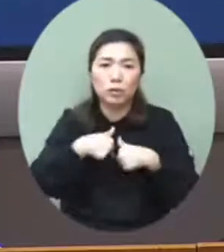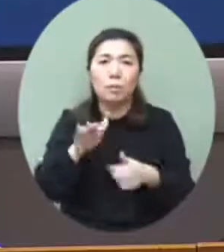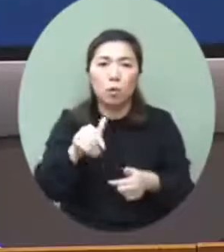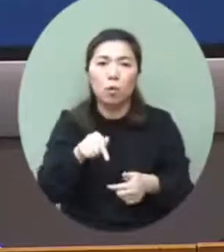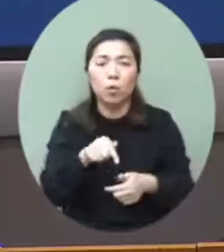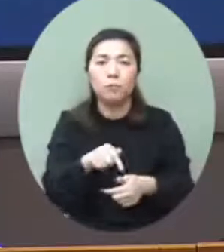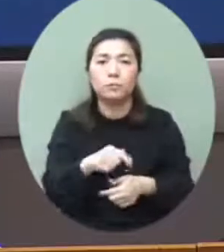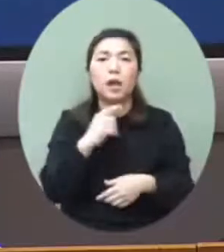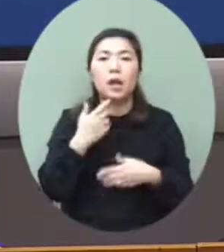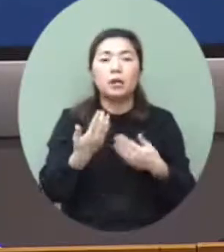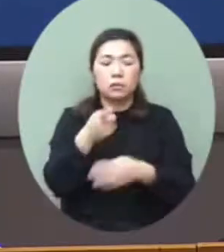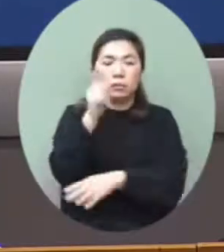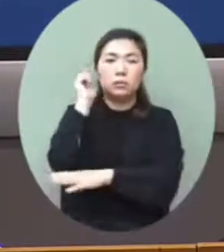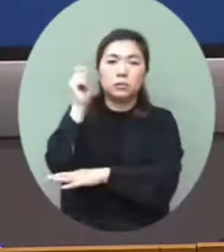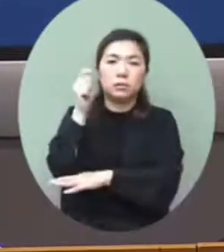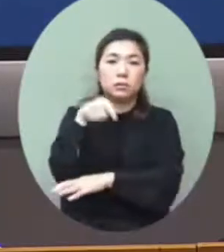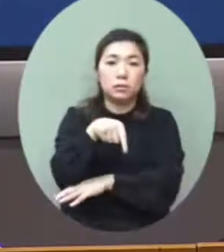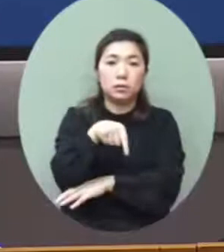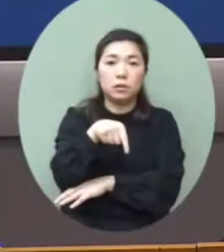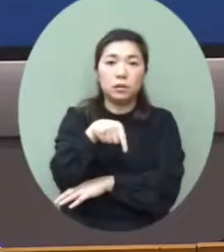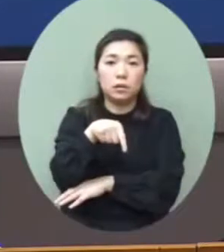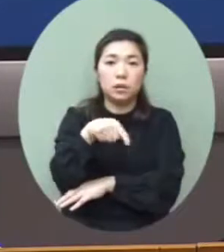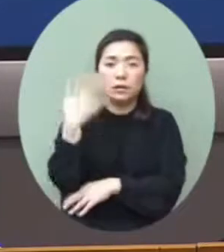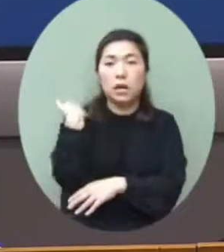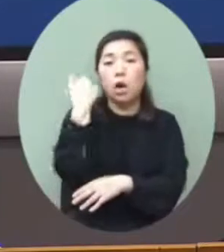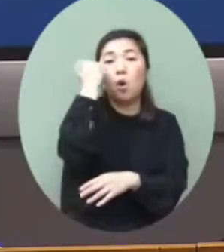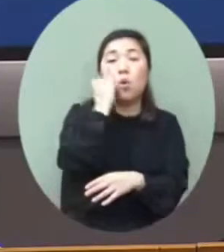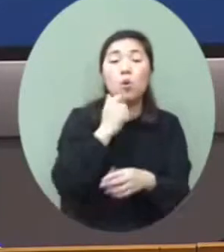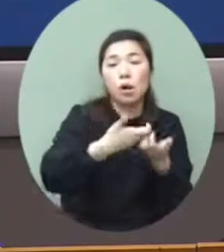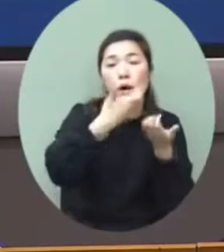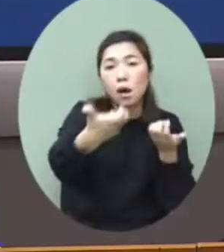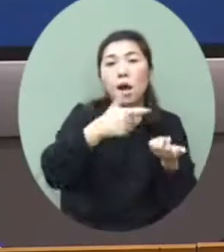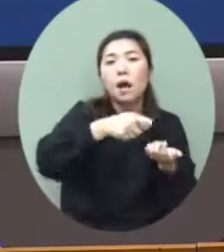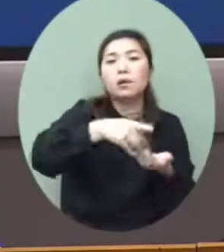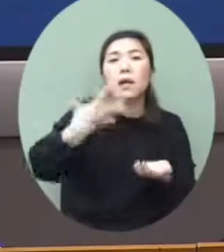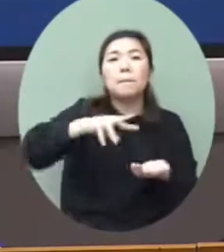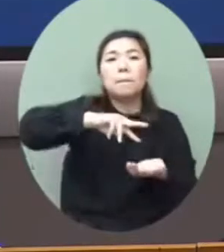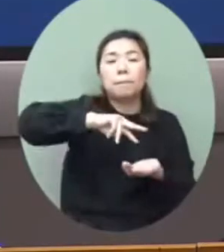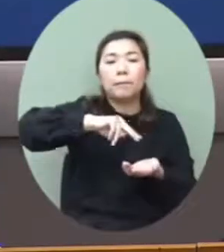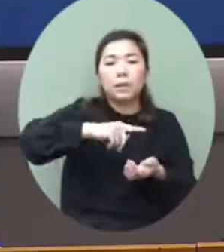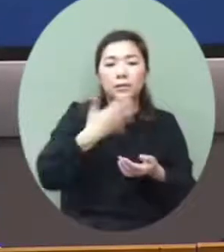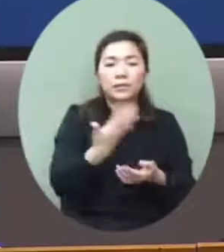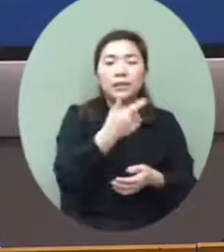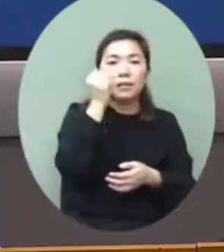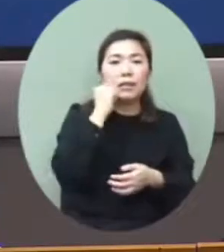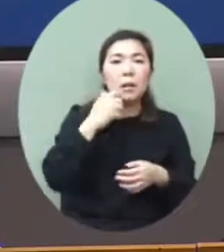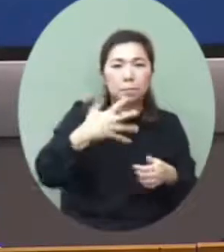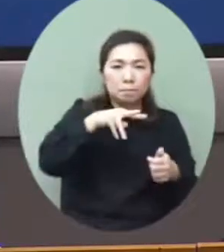Community Treatment Center run by the Hospital Authority, and also